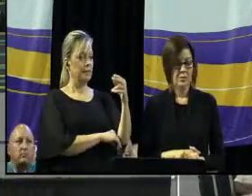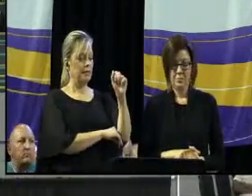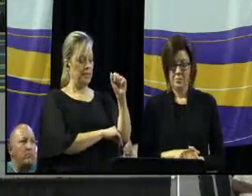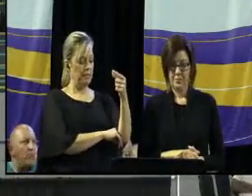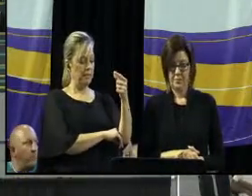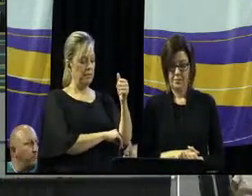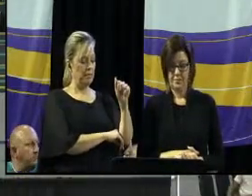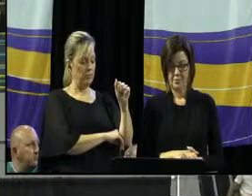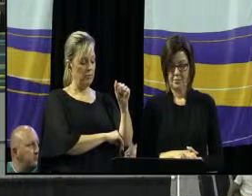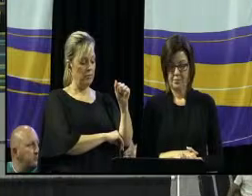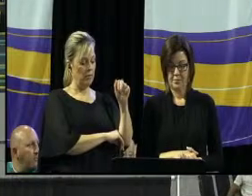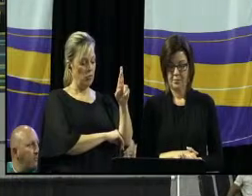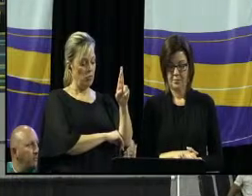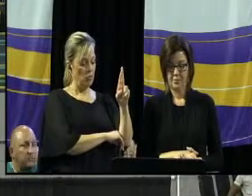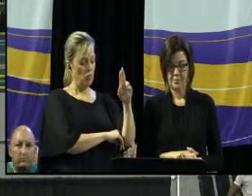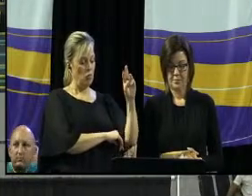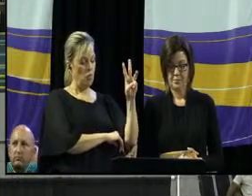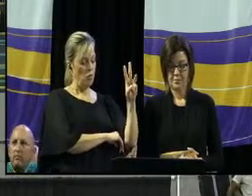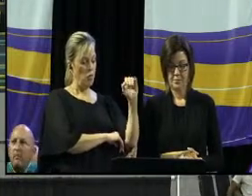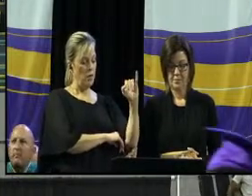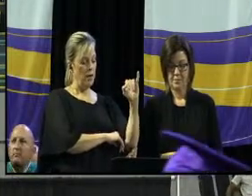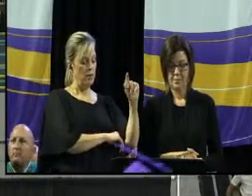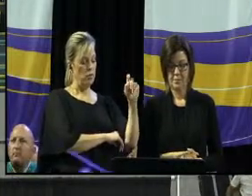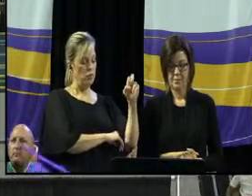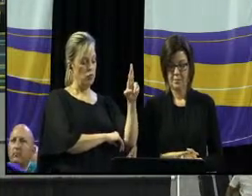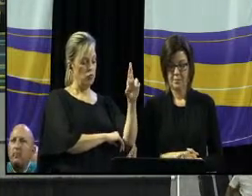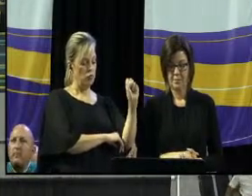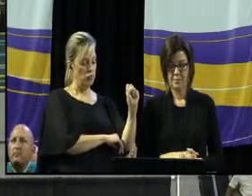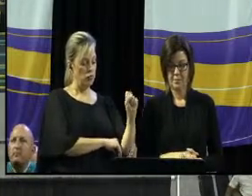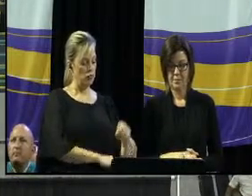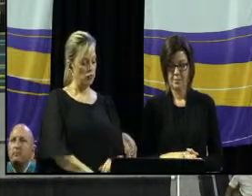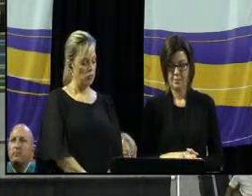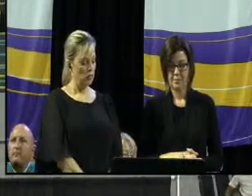Hijah Shantae Waiters.